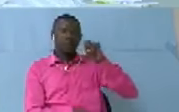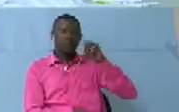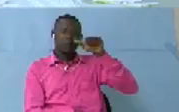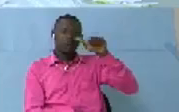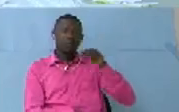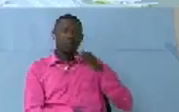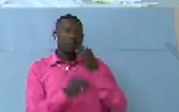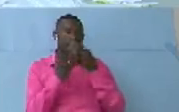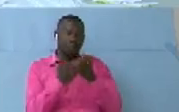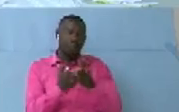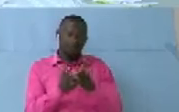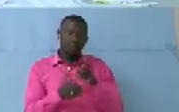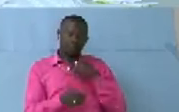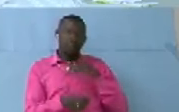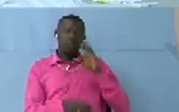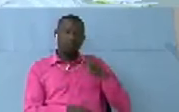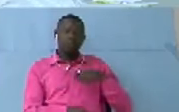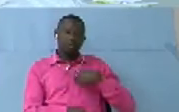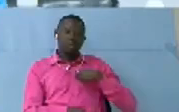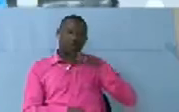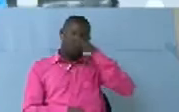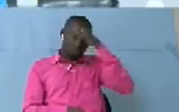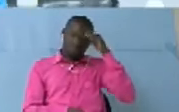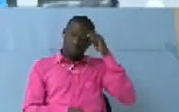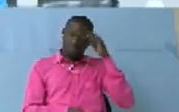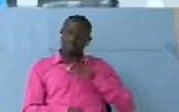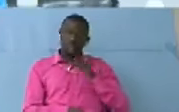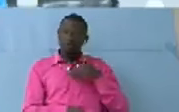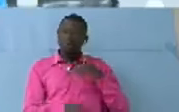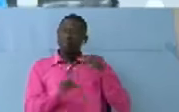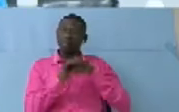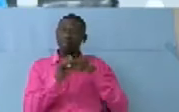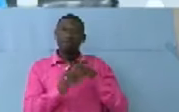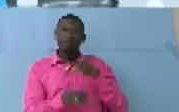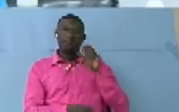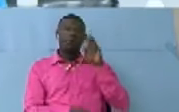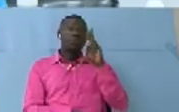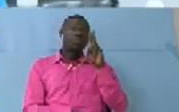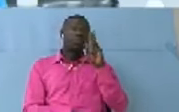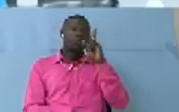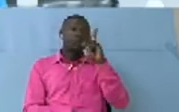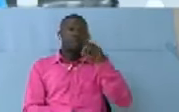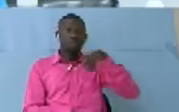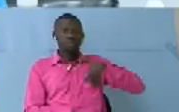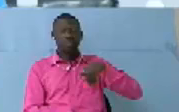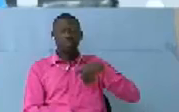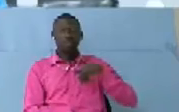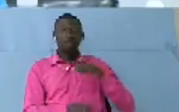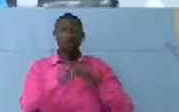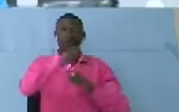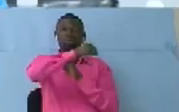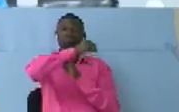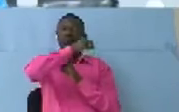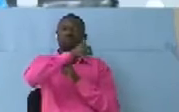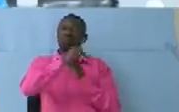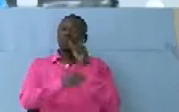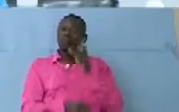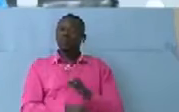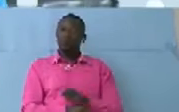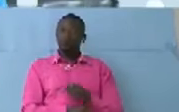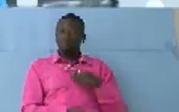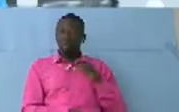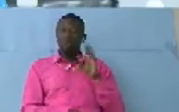Bokuola, I'm doing my work, a monkey UDP supporter. I'm not a supporter of the UDP, so I was